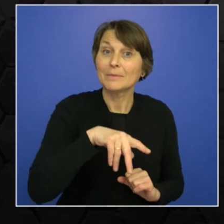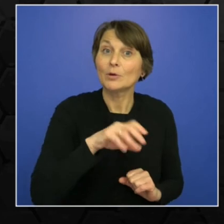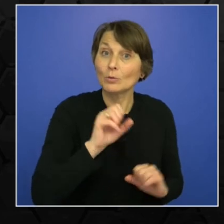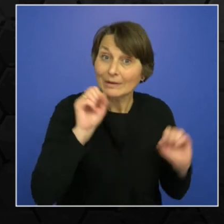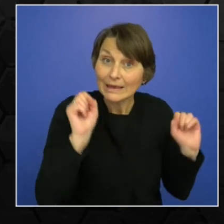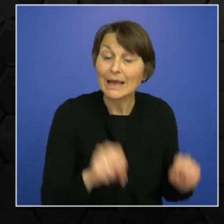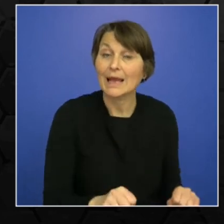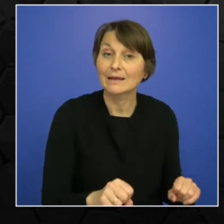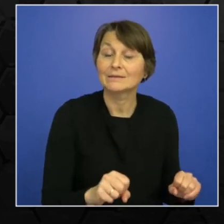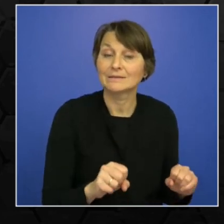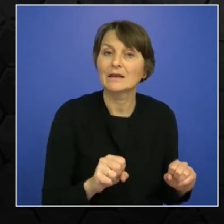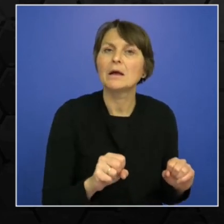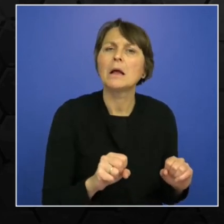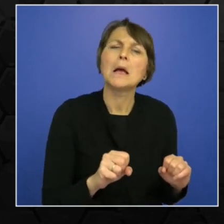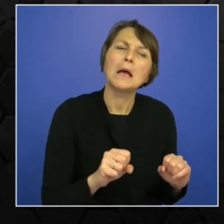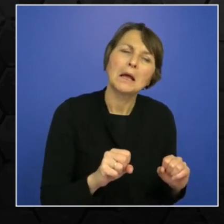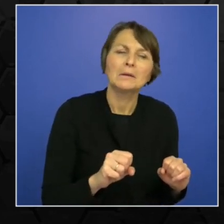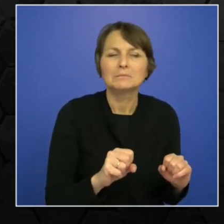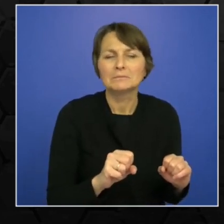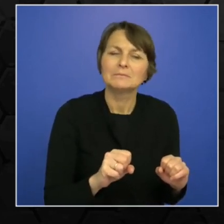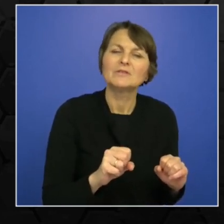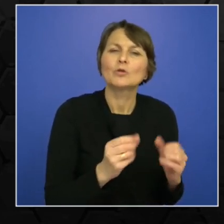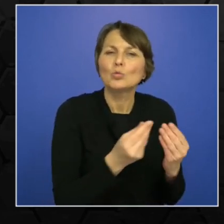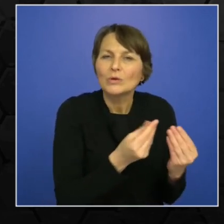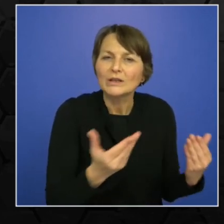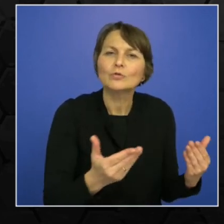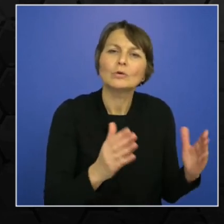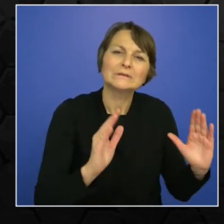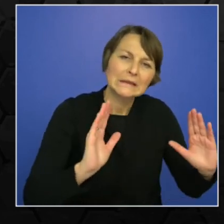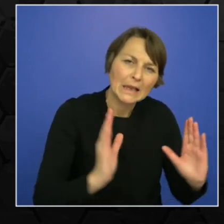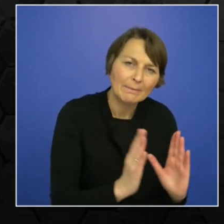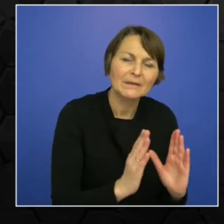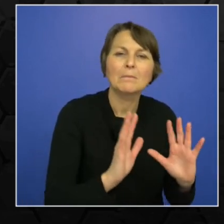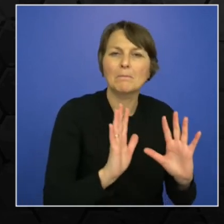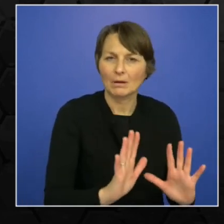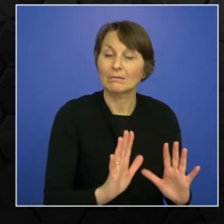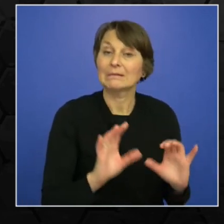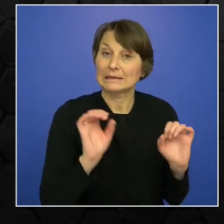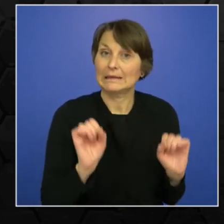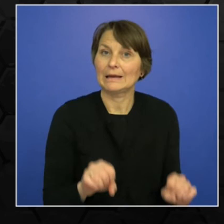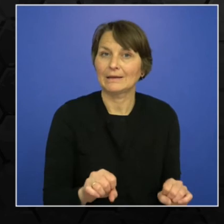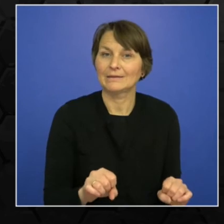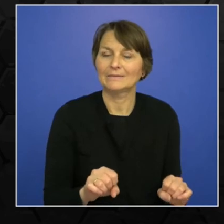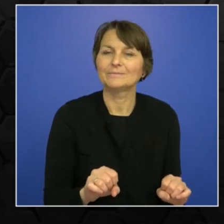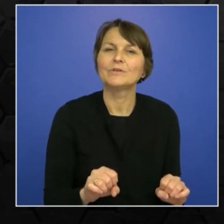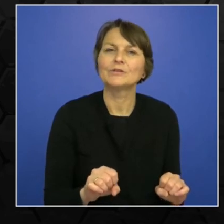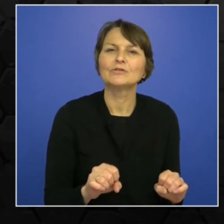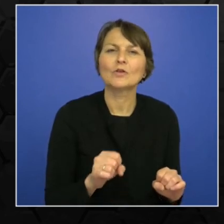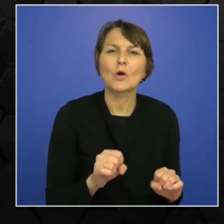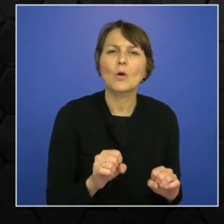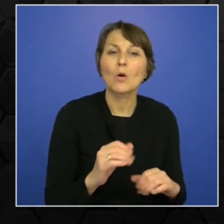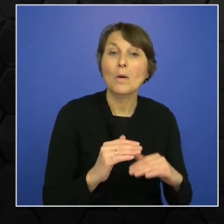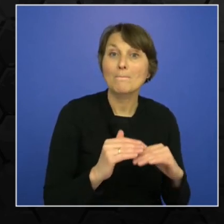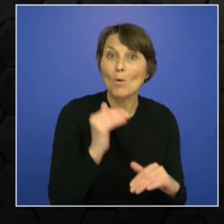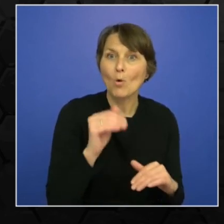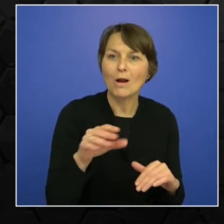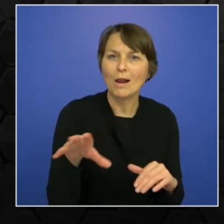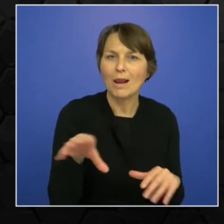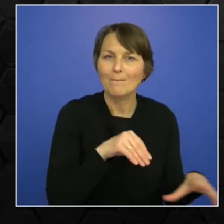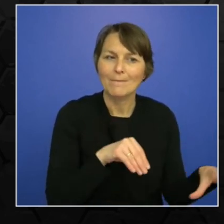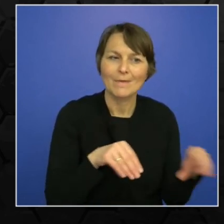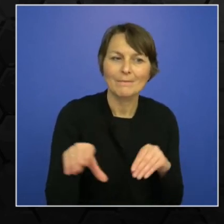some constraints on their resources. And yeah, we capture more sensor data than we actually use.